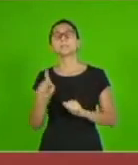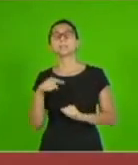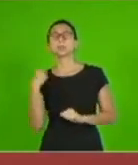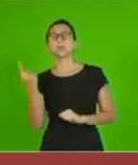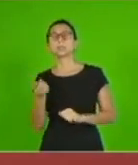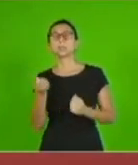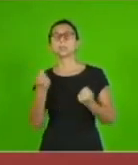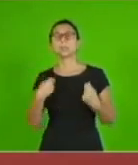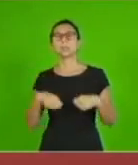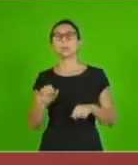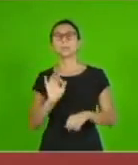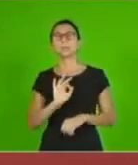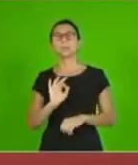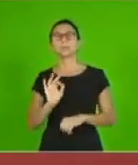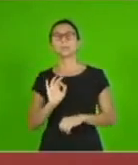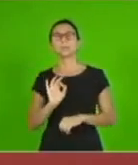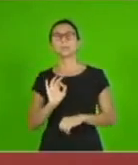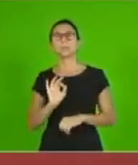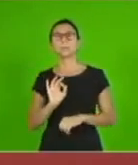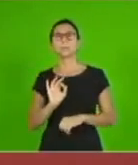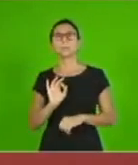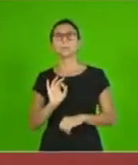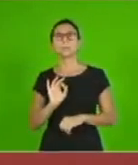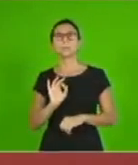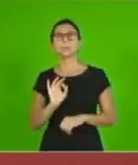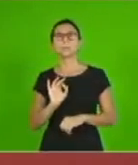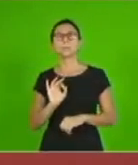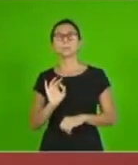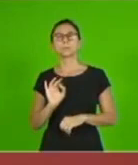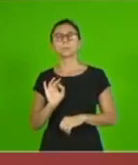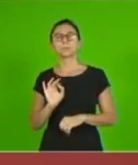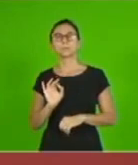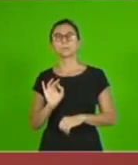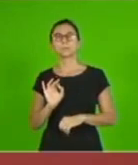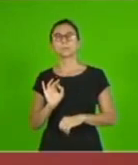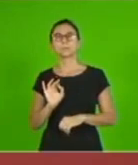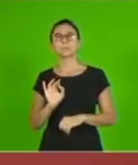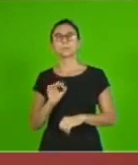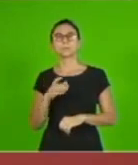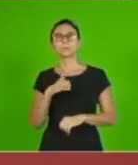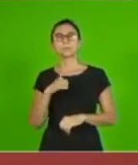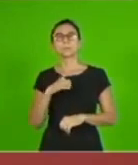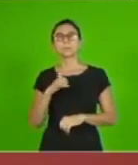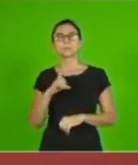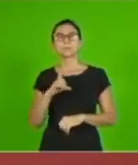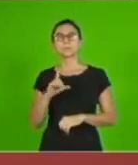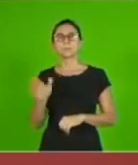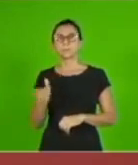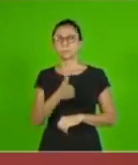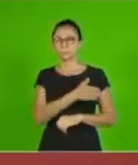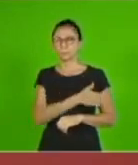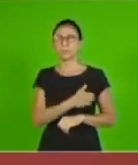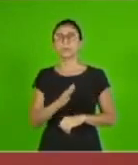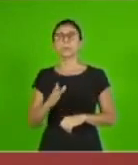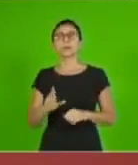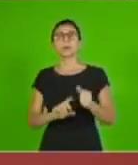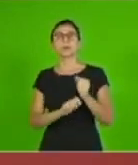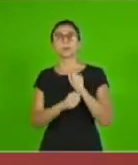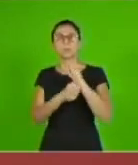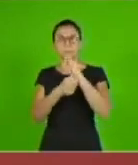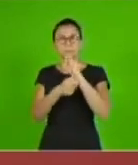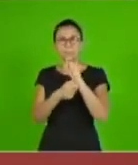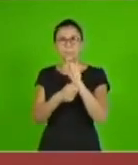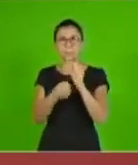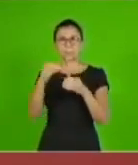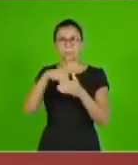So what did Jesus want to say here? He wanted to say that this moment